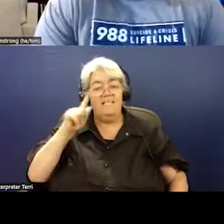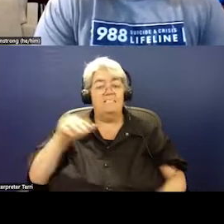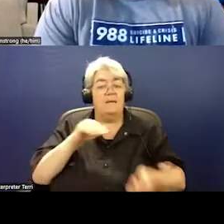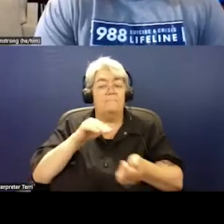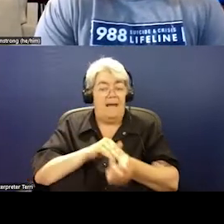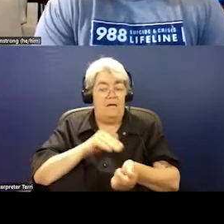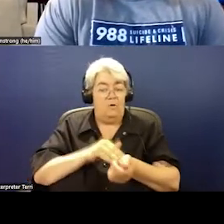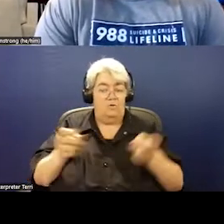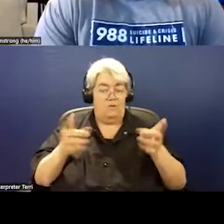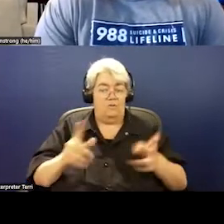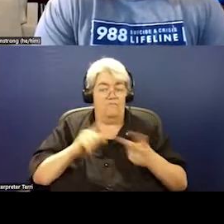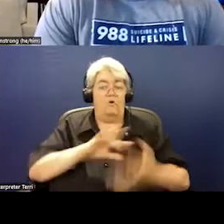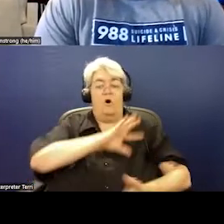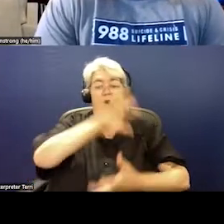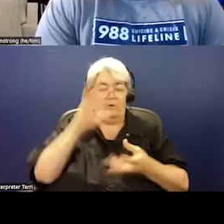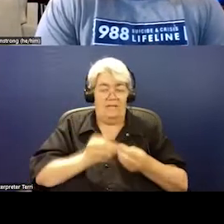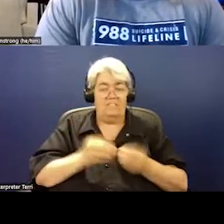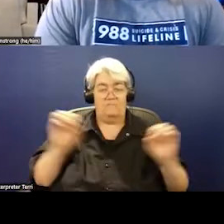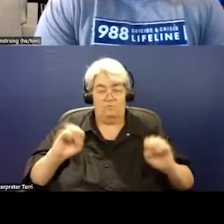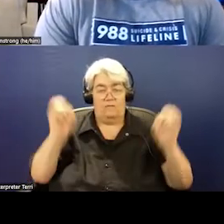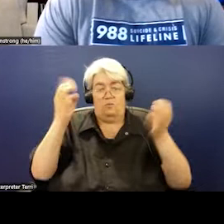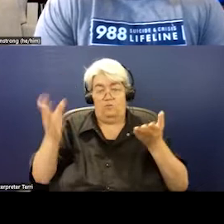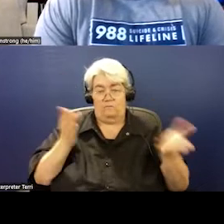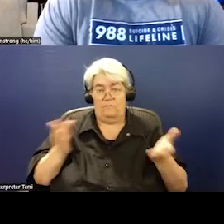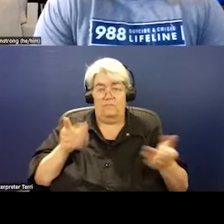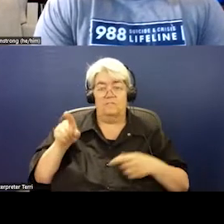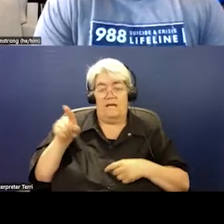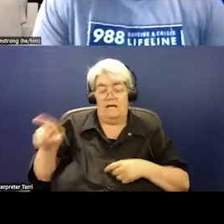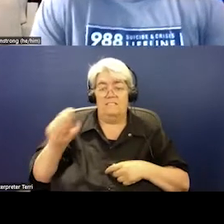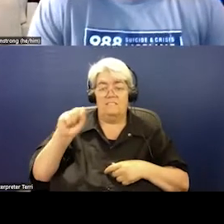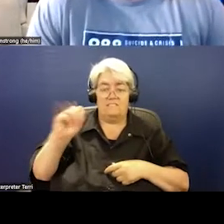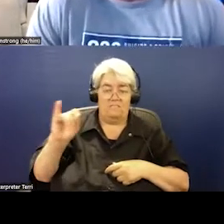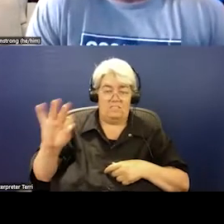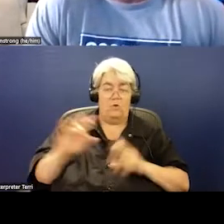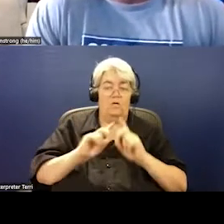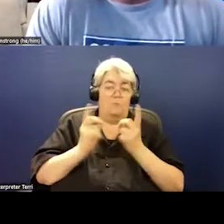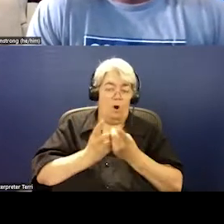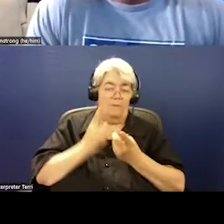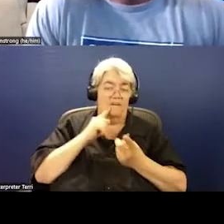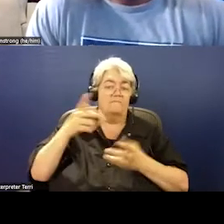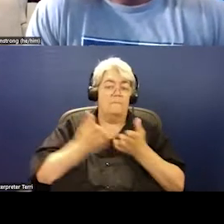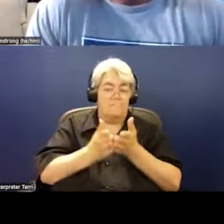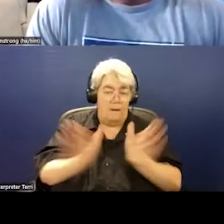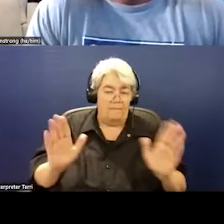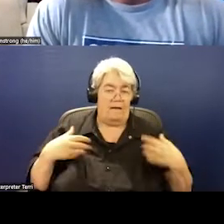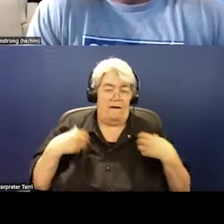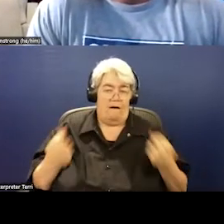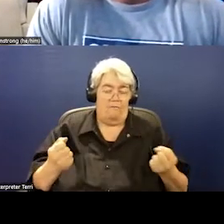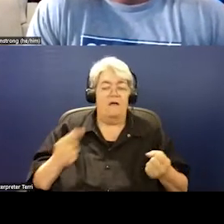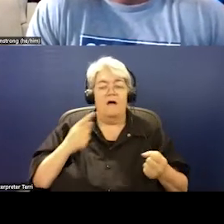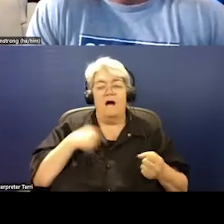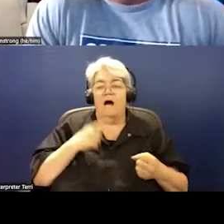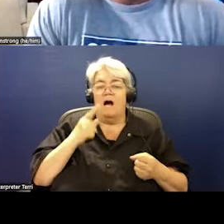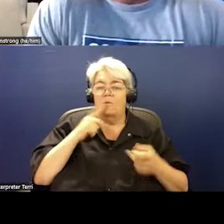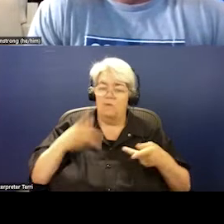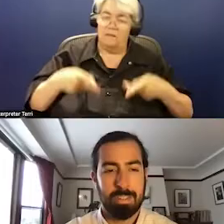comprehensive crisis services at the San Francisco Department of Public Health. And I'll let Matthew talk a little bit about this